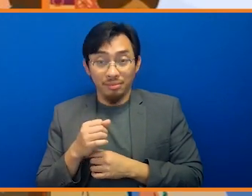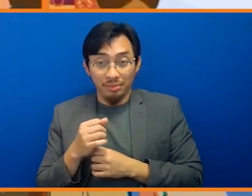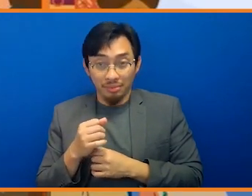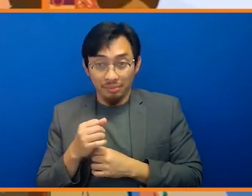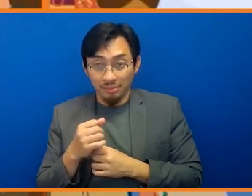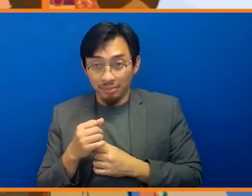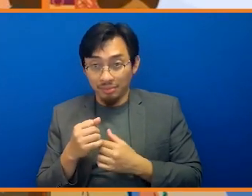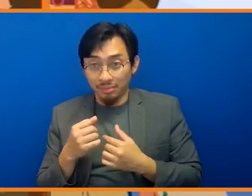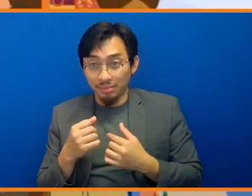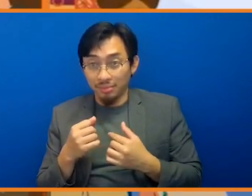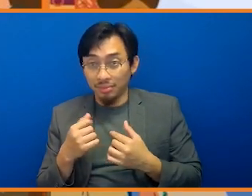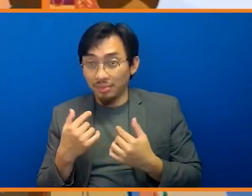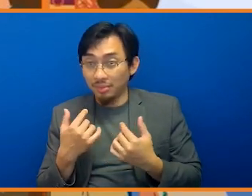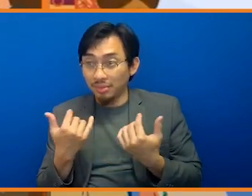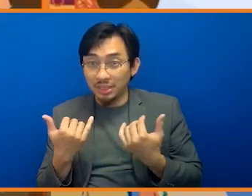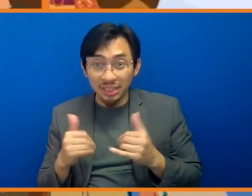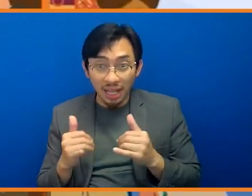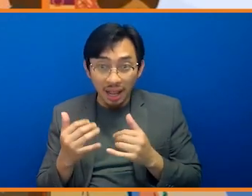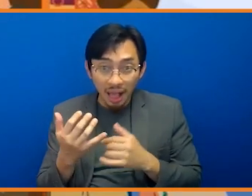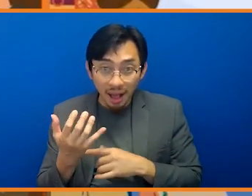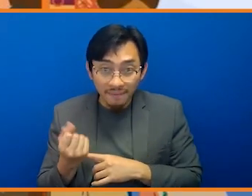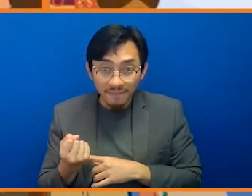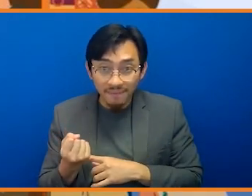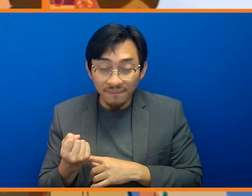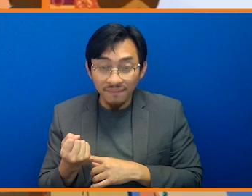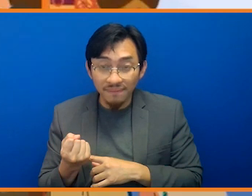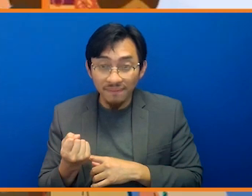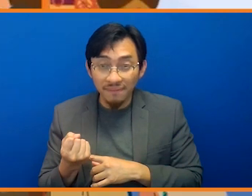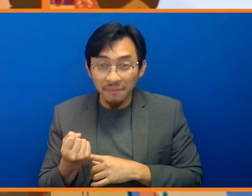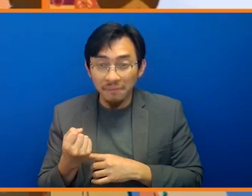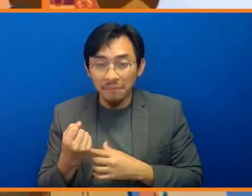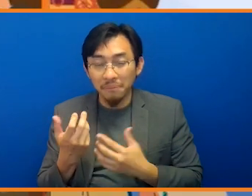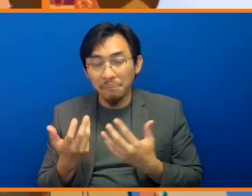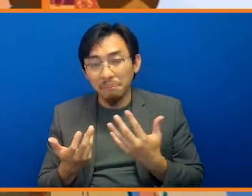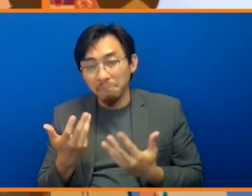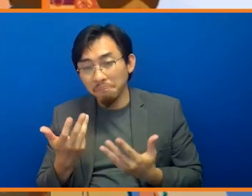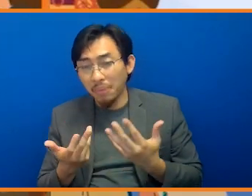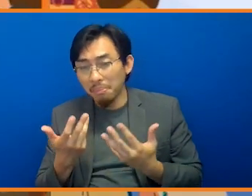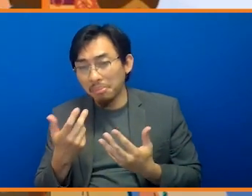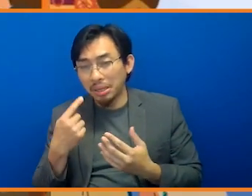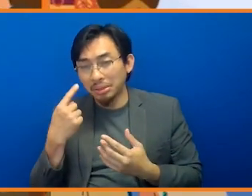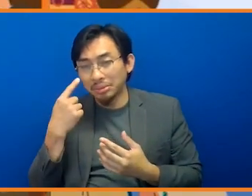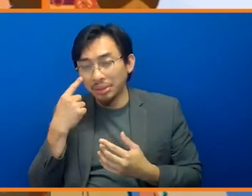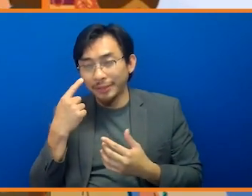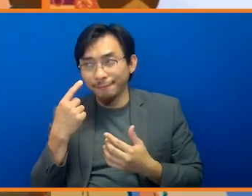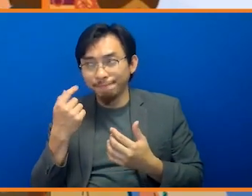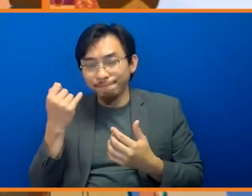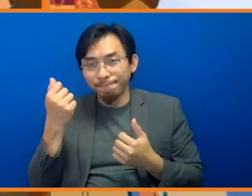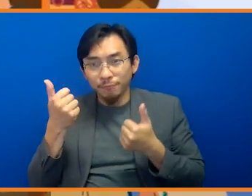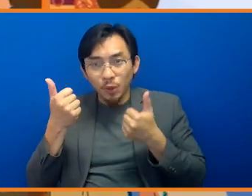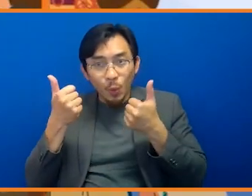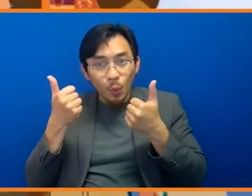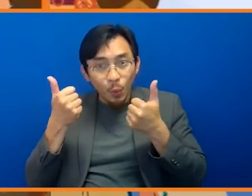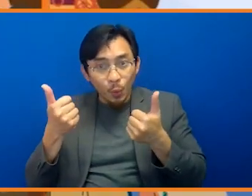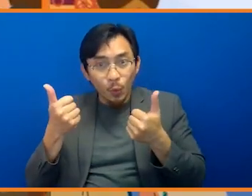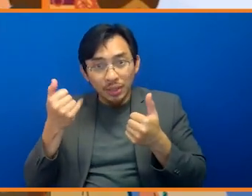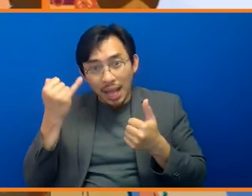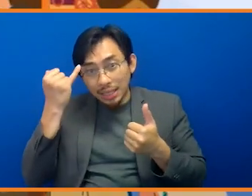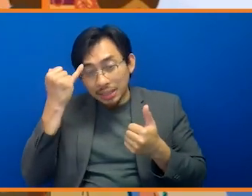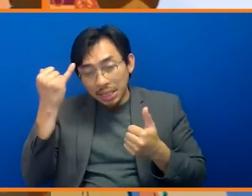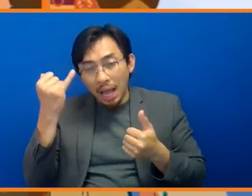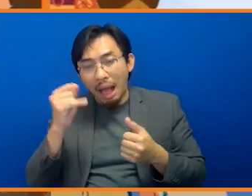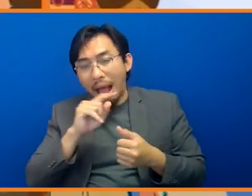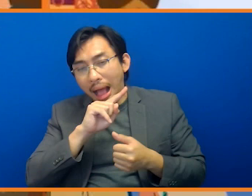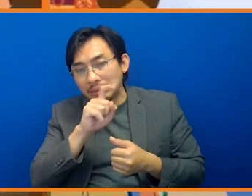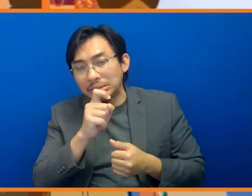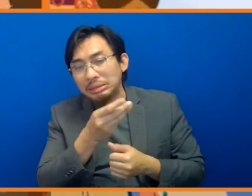If I still have, I think maybe it's a good idea to ask